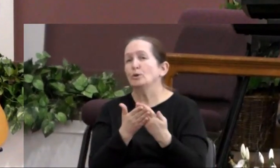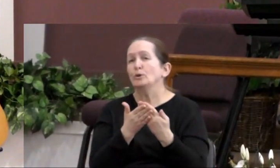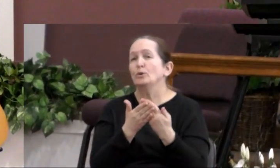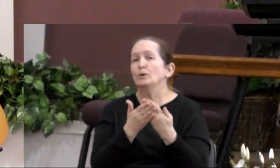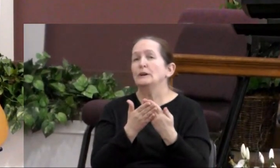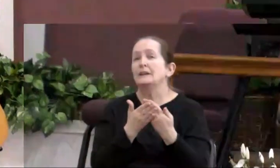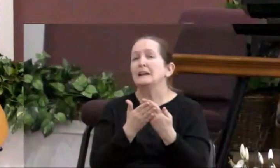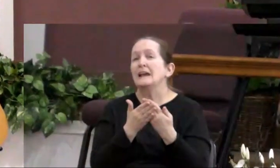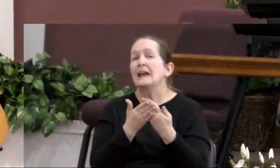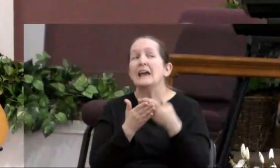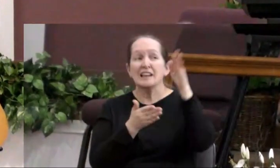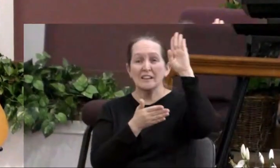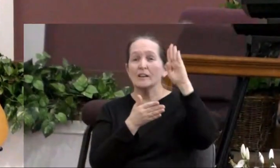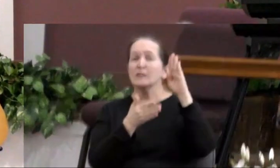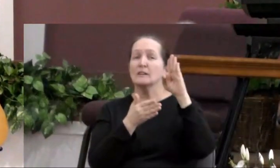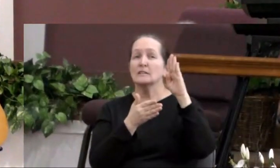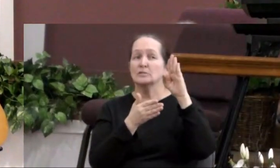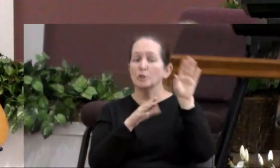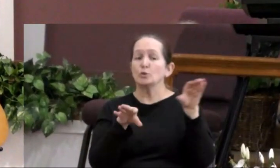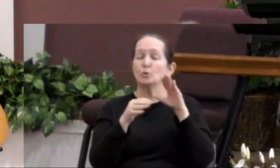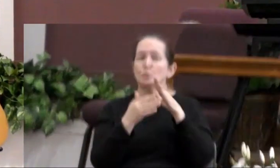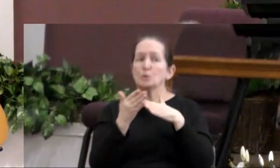and God's going to do something for you.